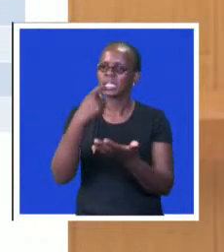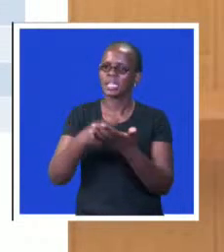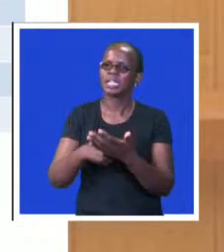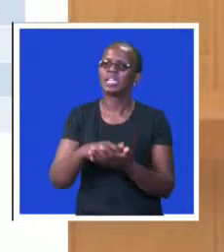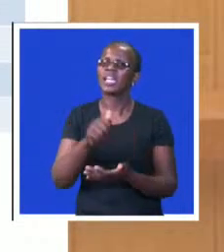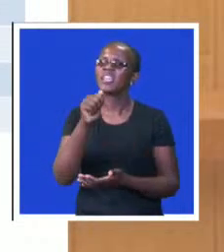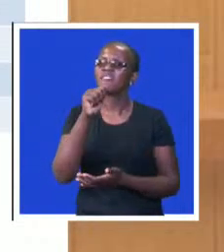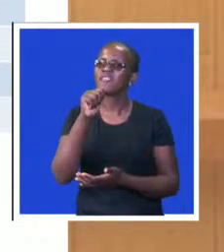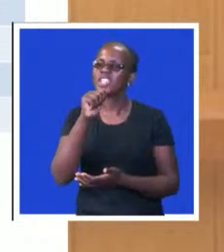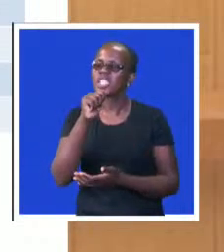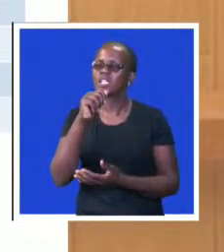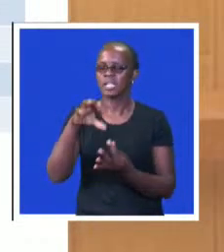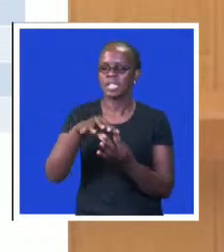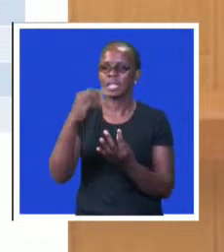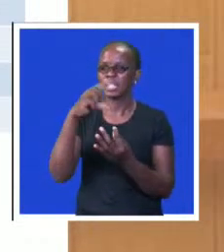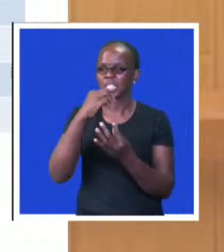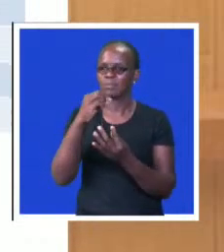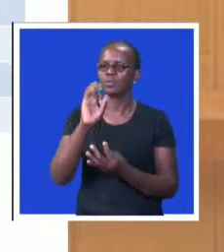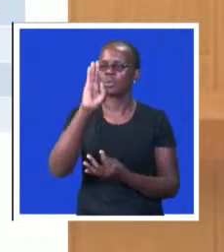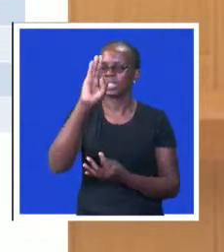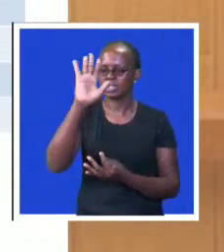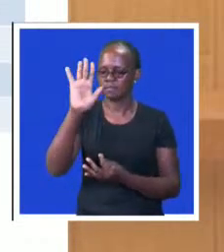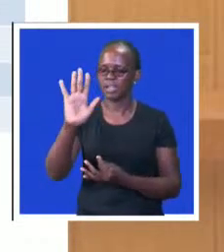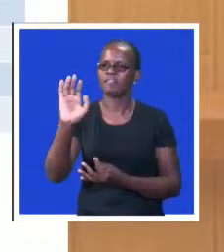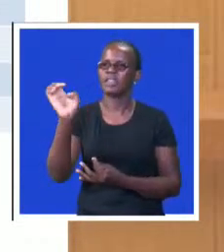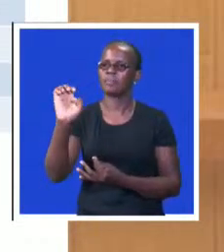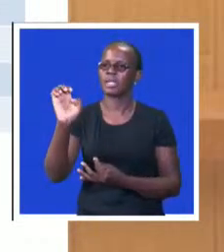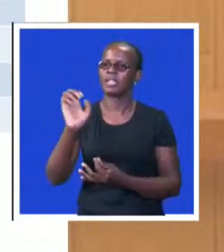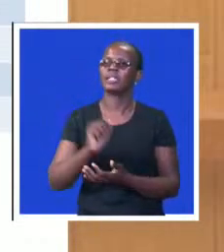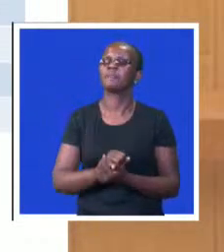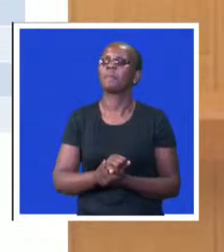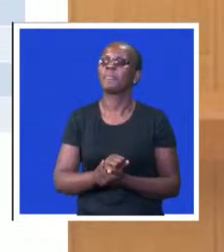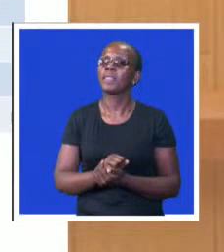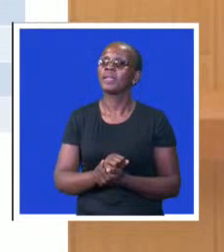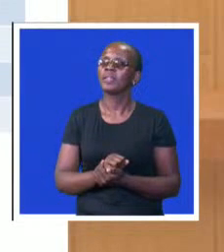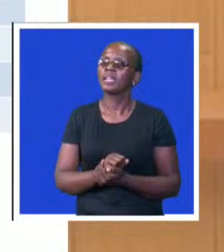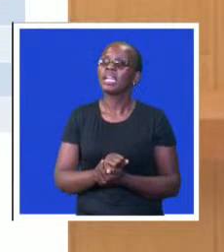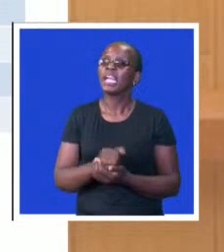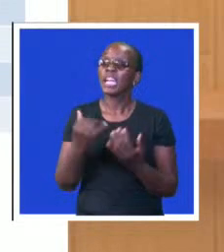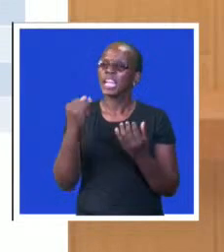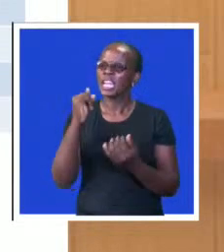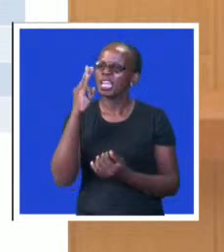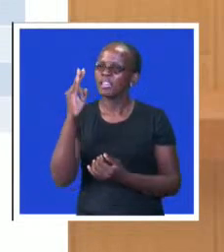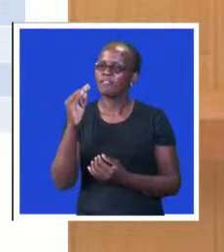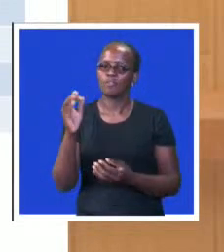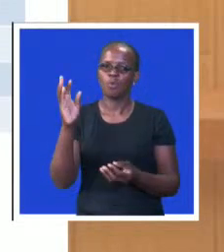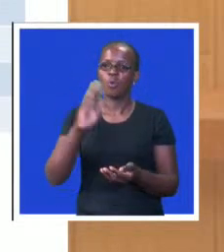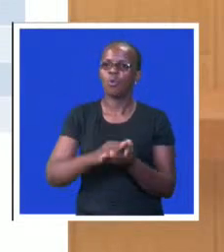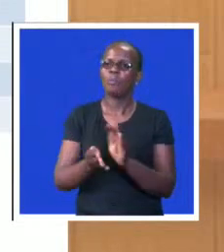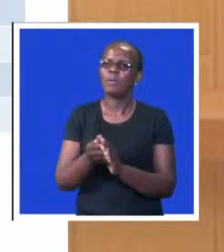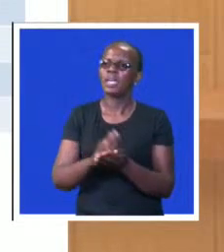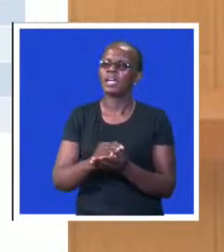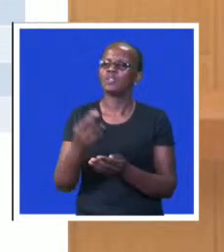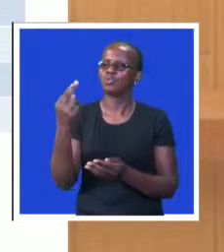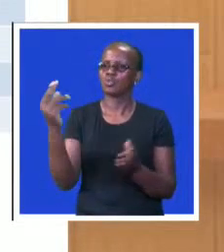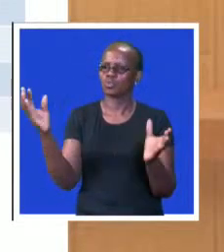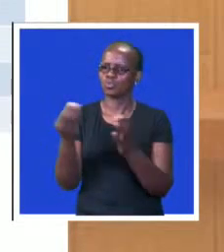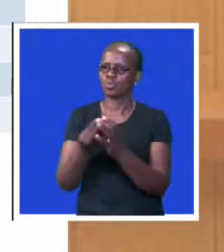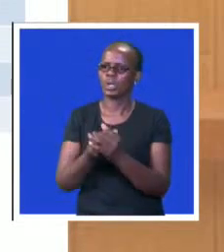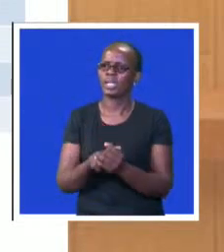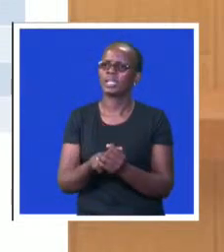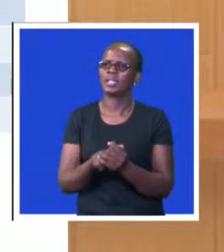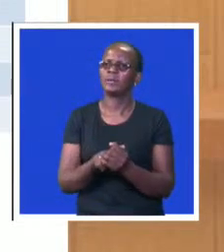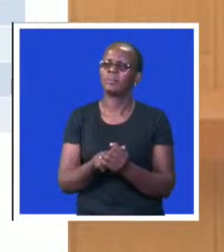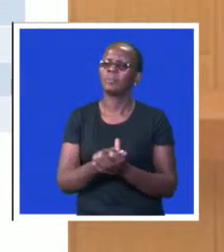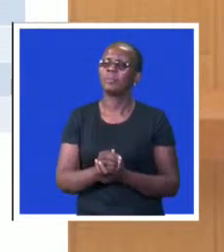costs 35 emalangeni. When we are putting the items for calculating the cost, we must make sure that we put them or